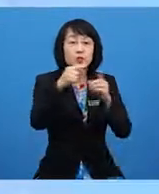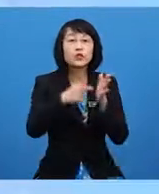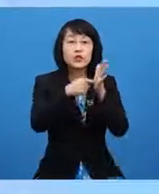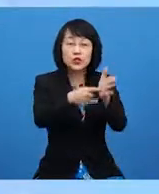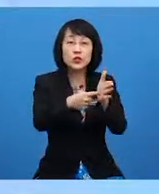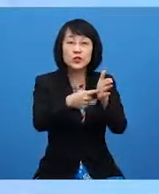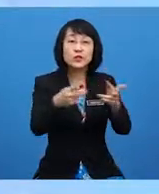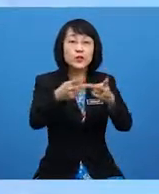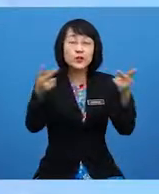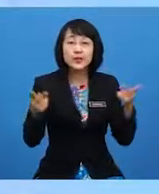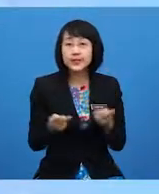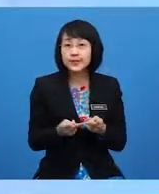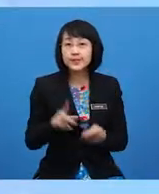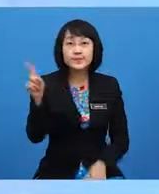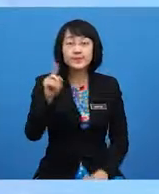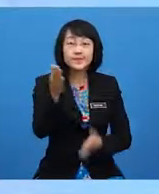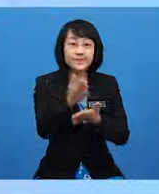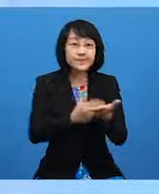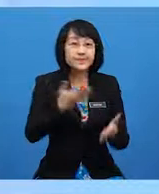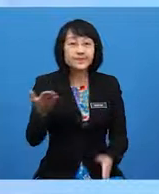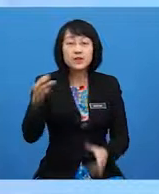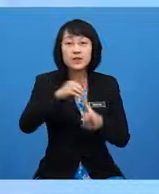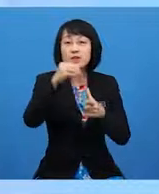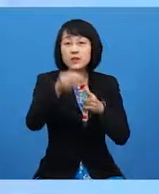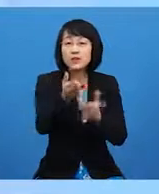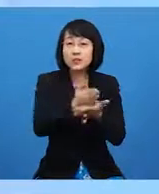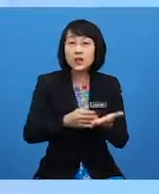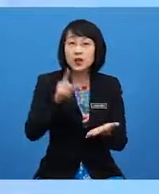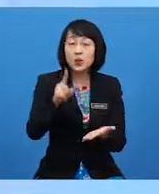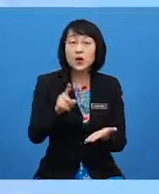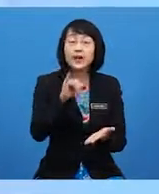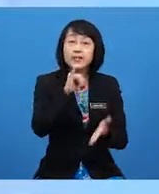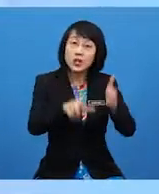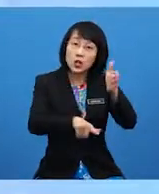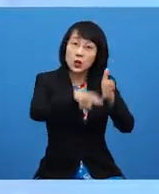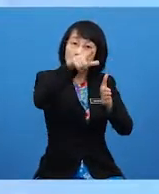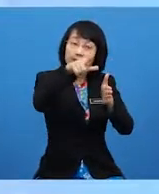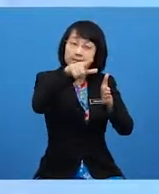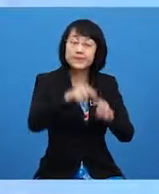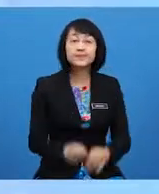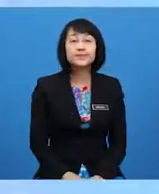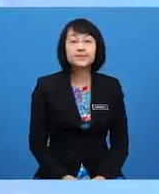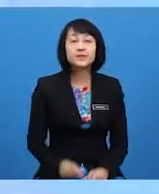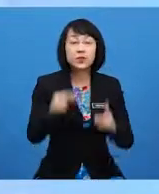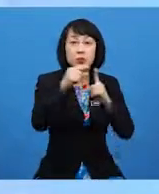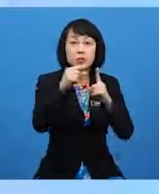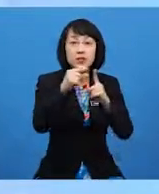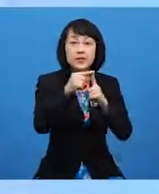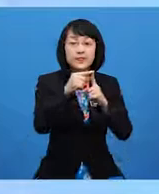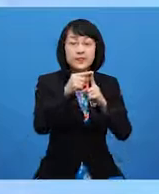show the place where something or someone is located. These words are